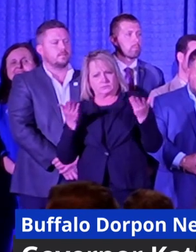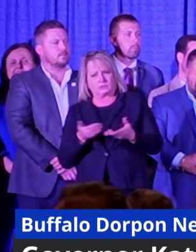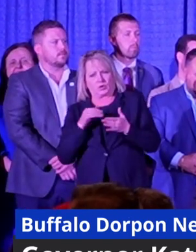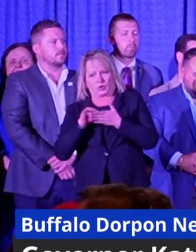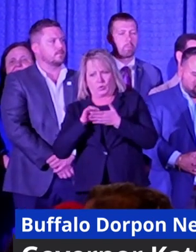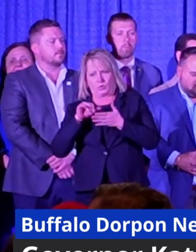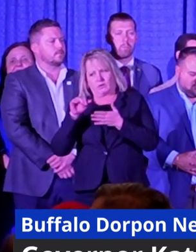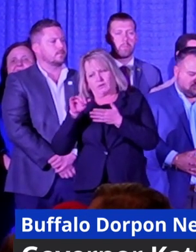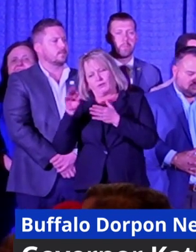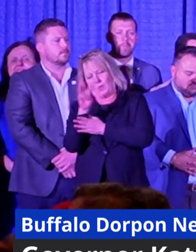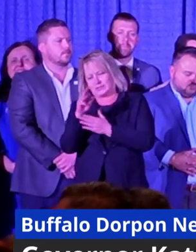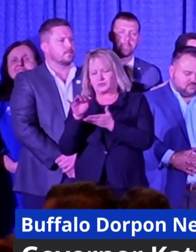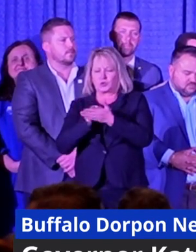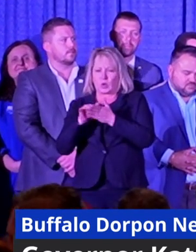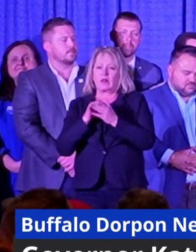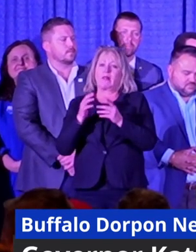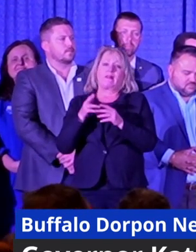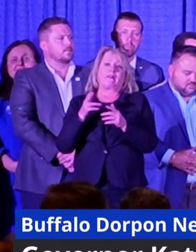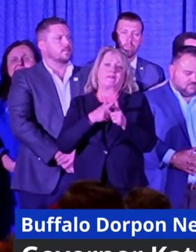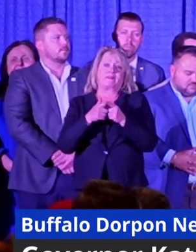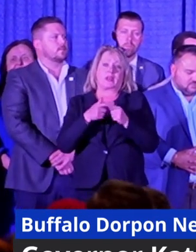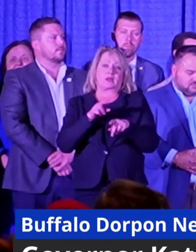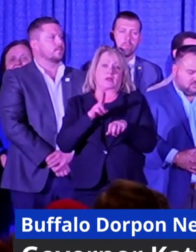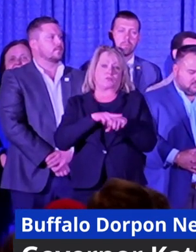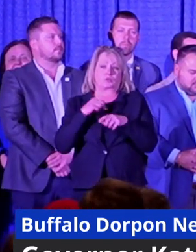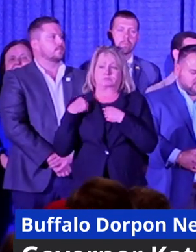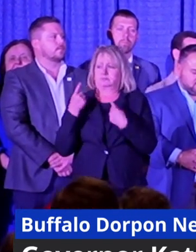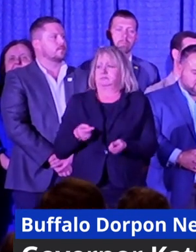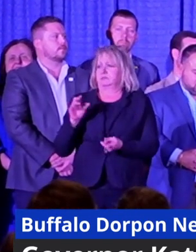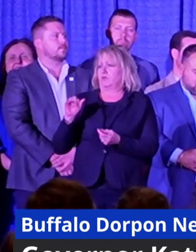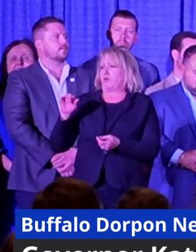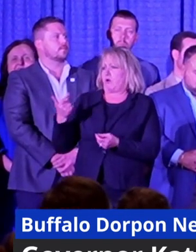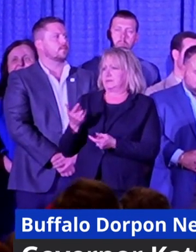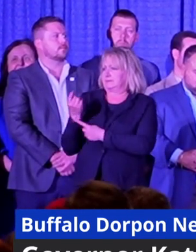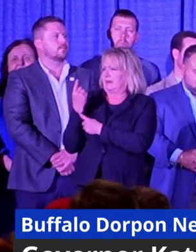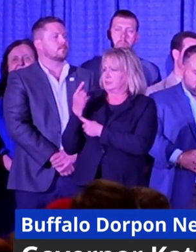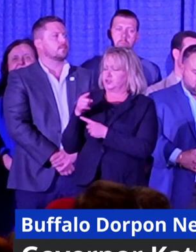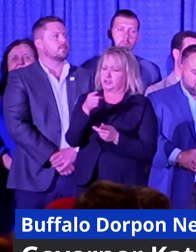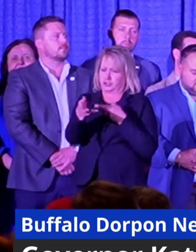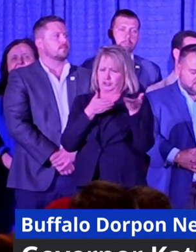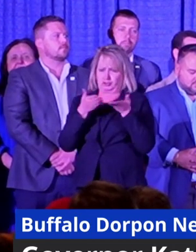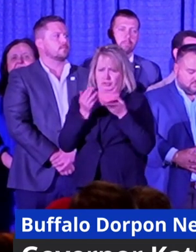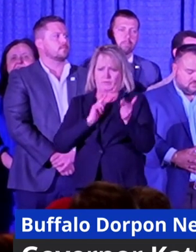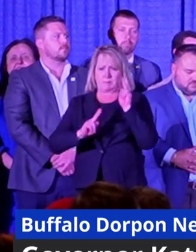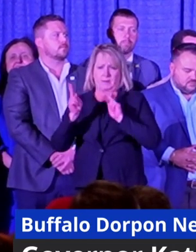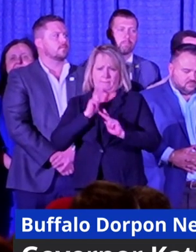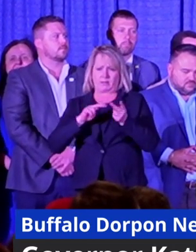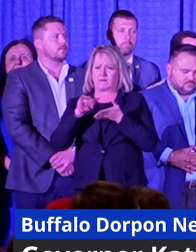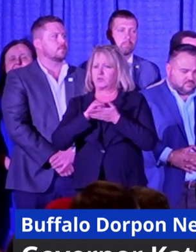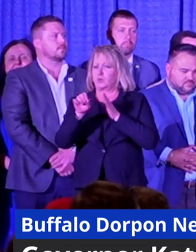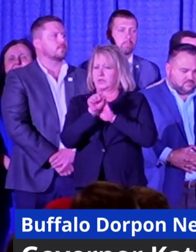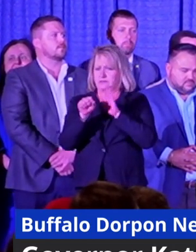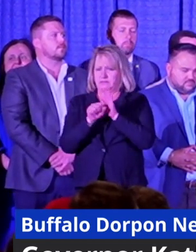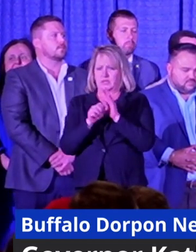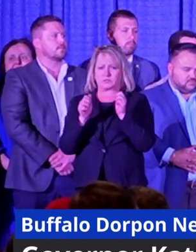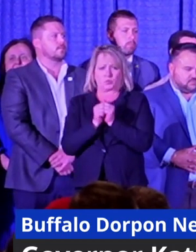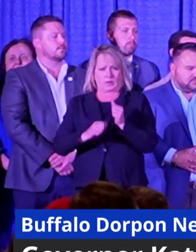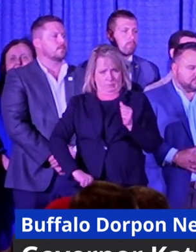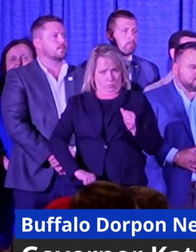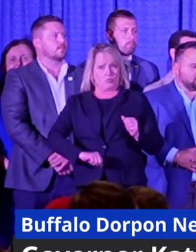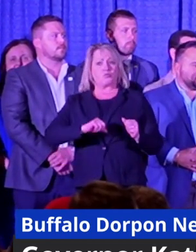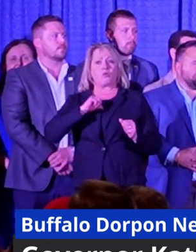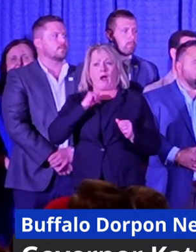And then, of course, since August of last year, she has served the people of New York State with